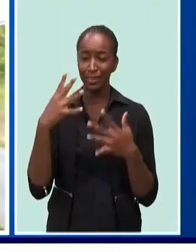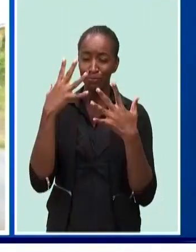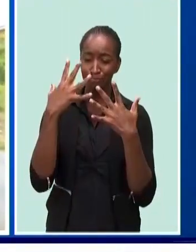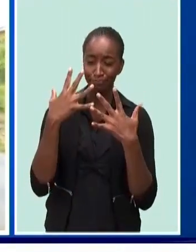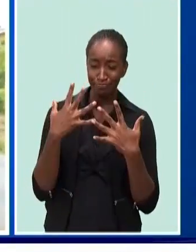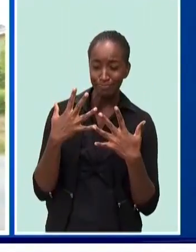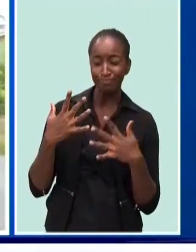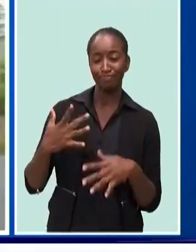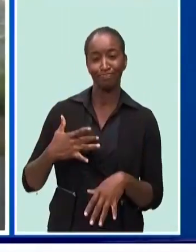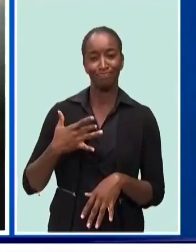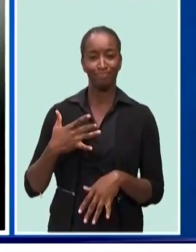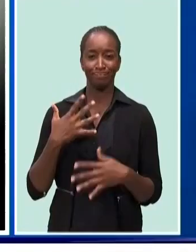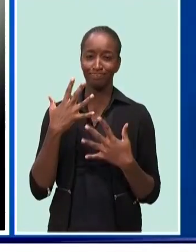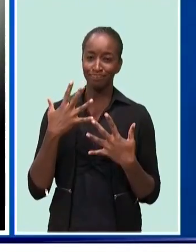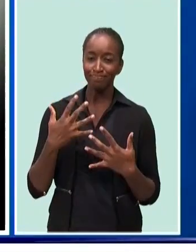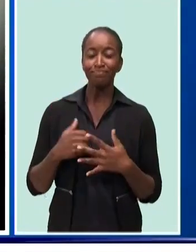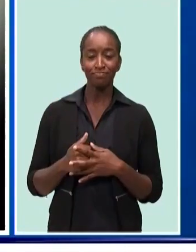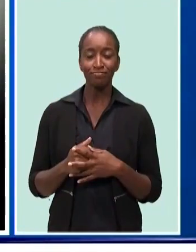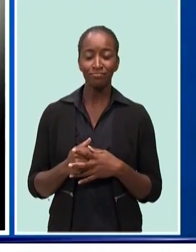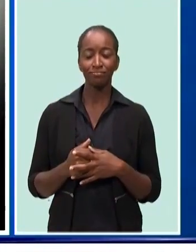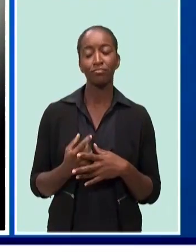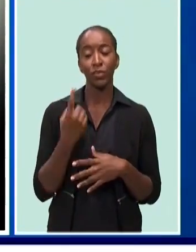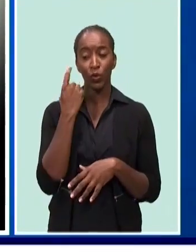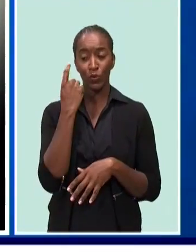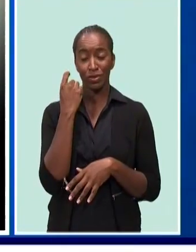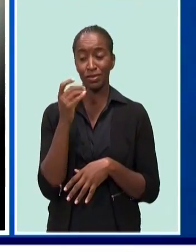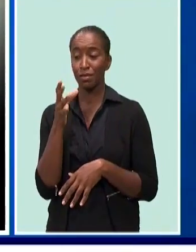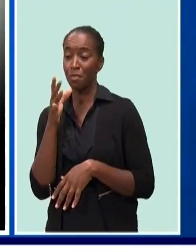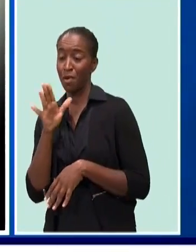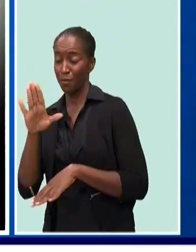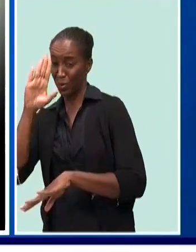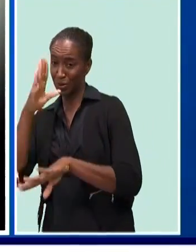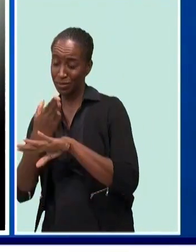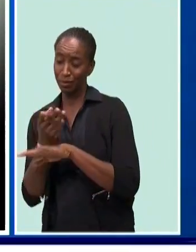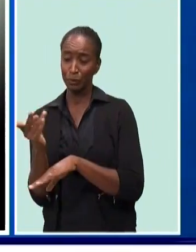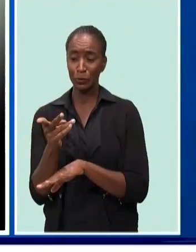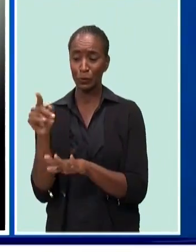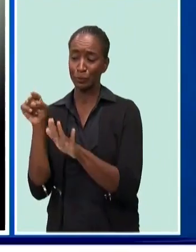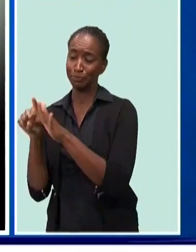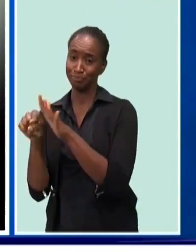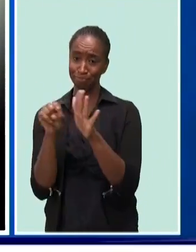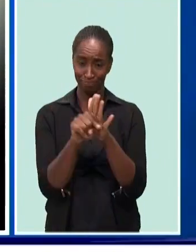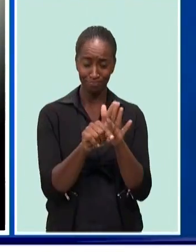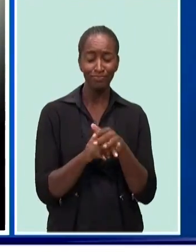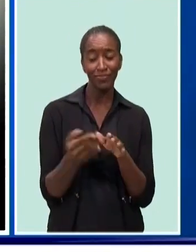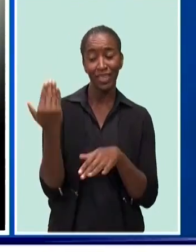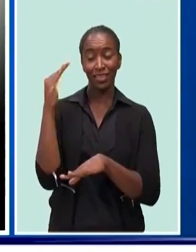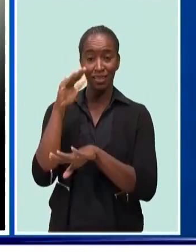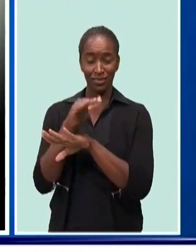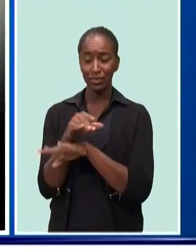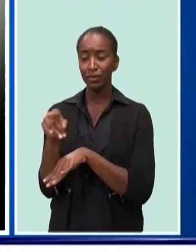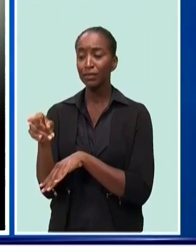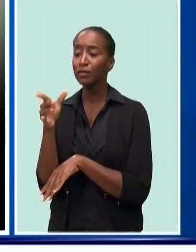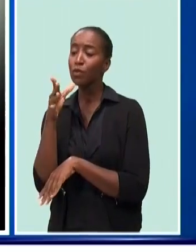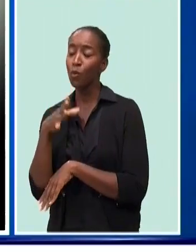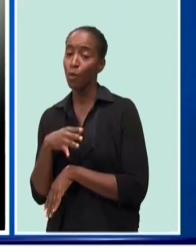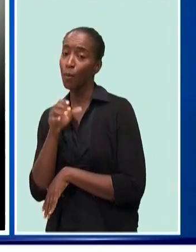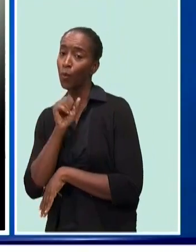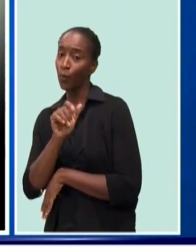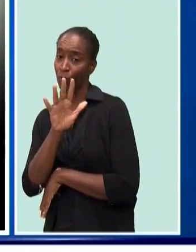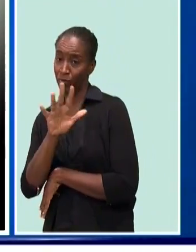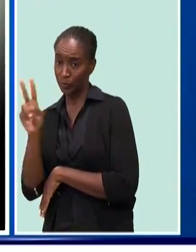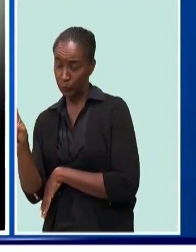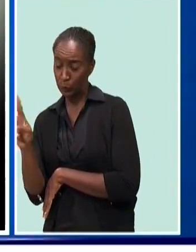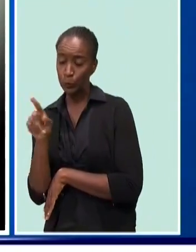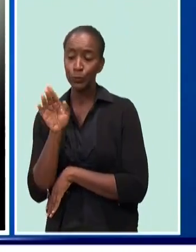and a son were killed. It was just after 8 on Sunday night when the bodies of 52-year-old Betty Mears and her 32-year-old